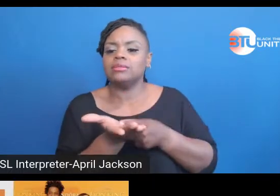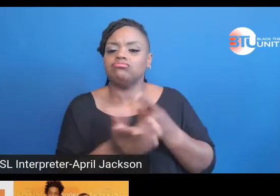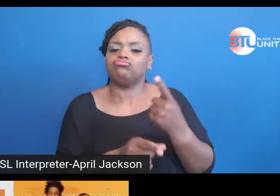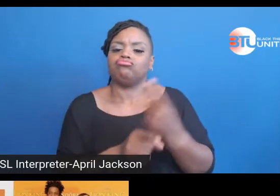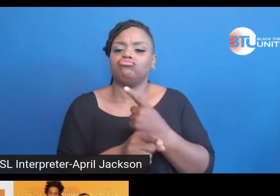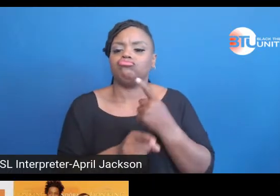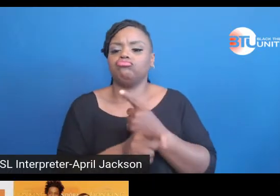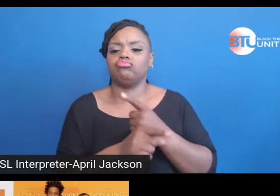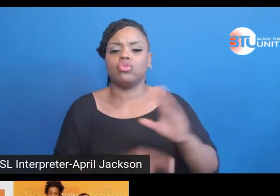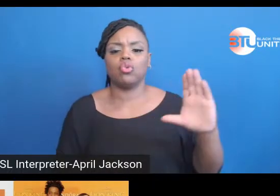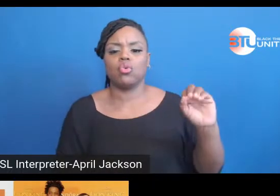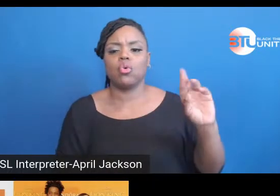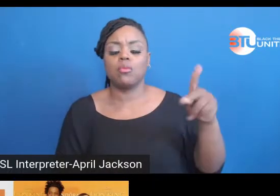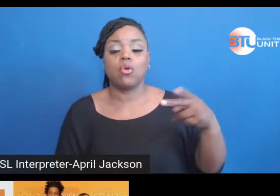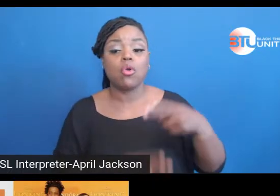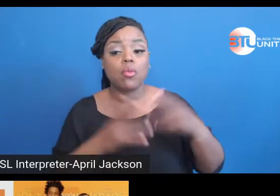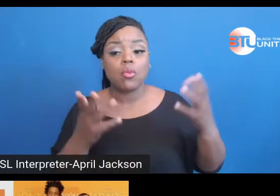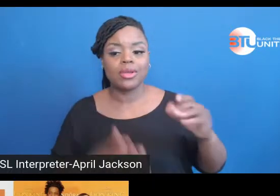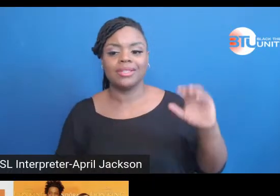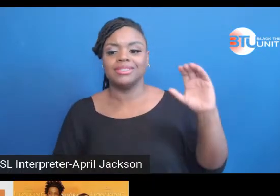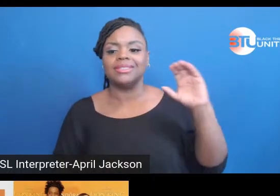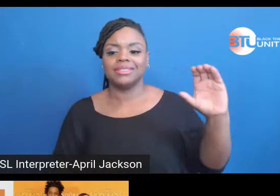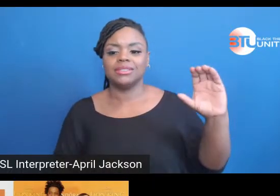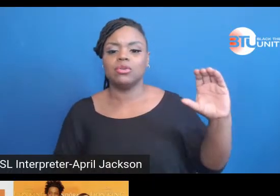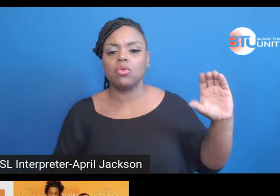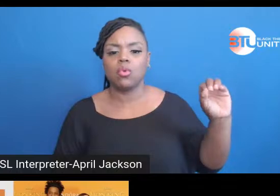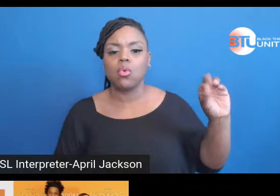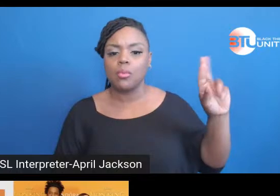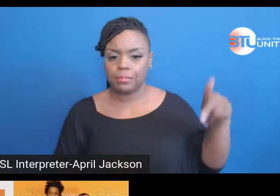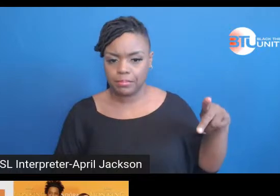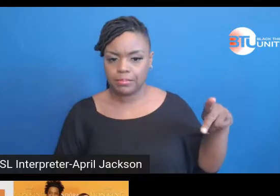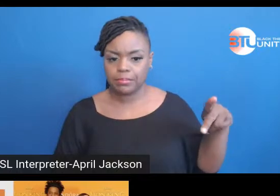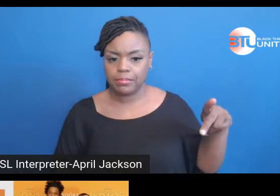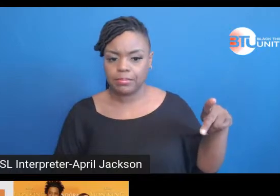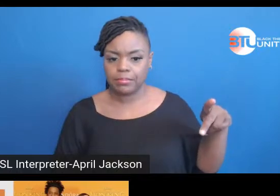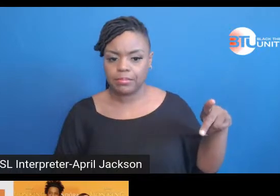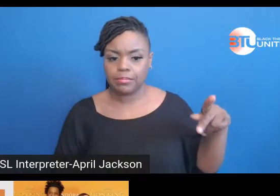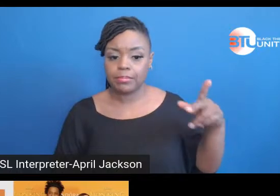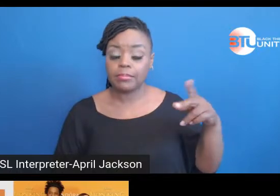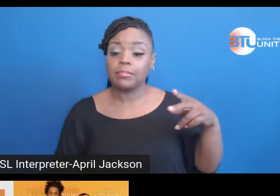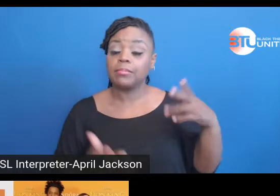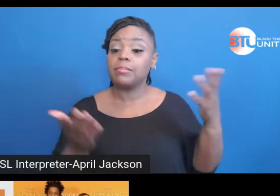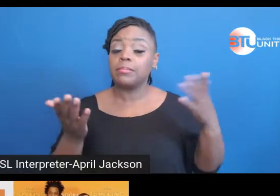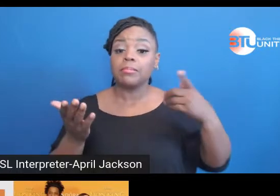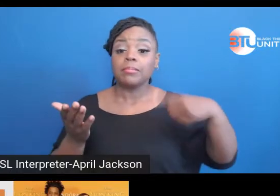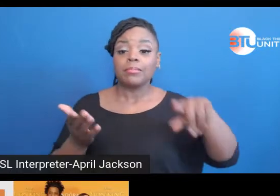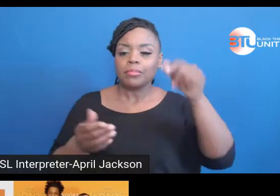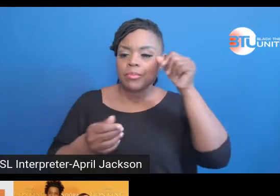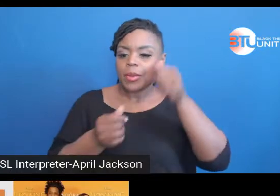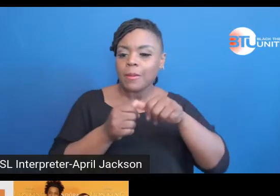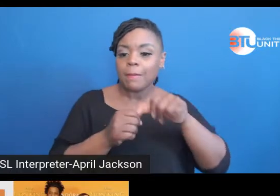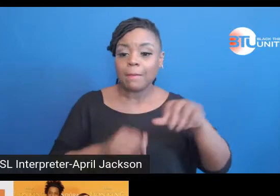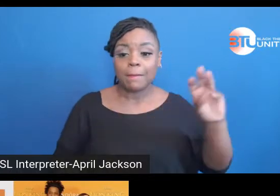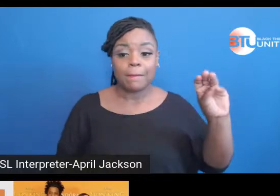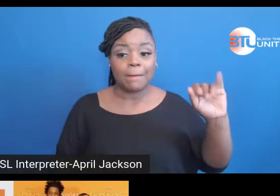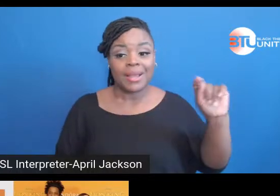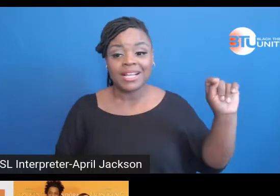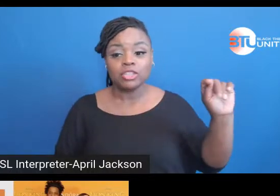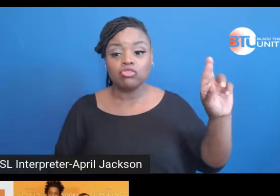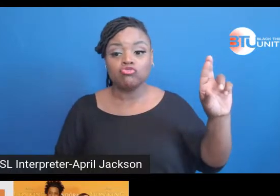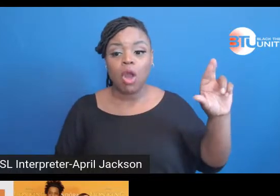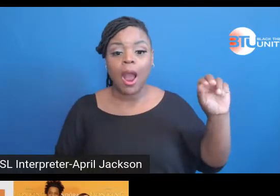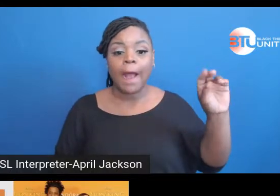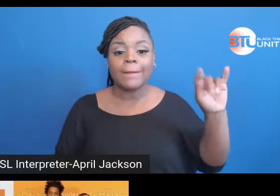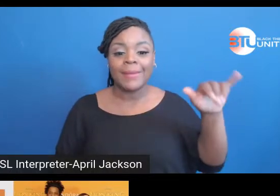those of you that would remember when Mitt Romney ran for president, he got into trouble for making a statement once